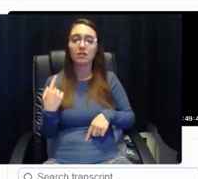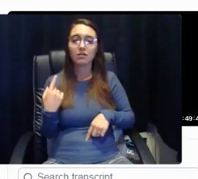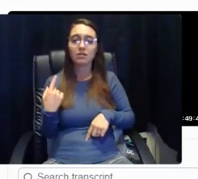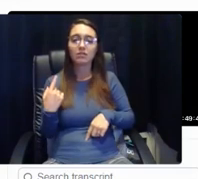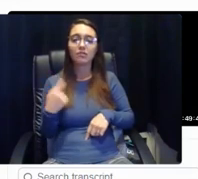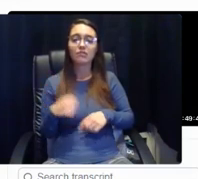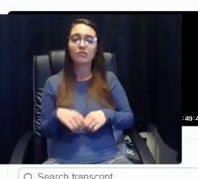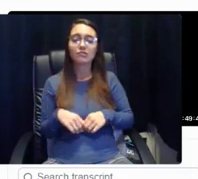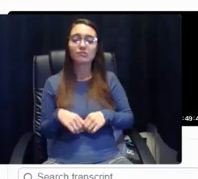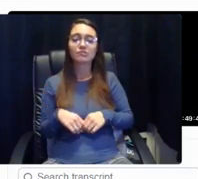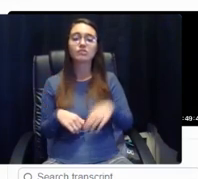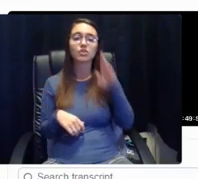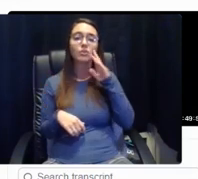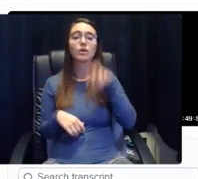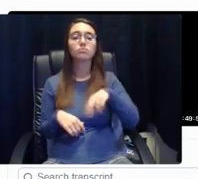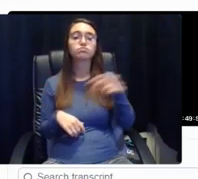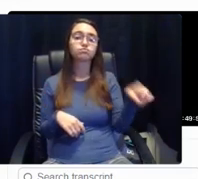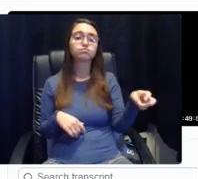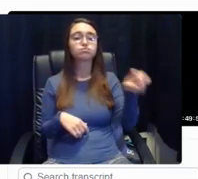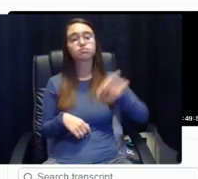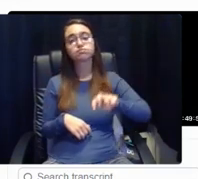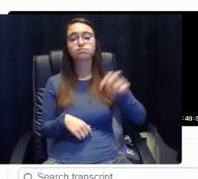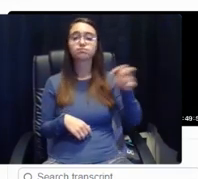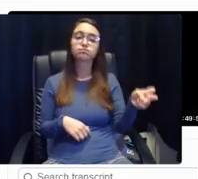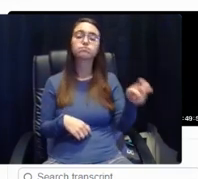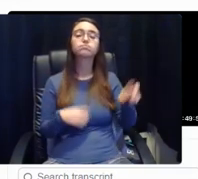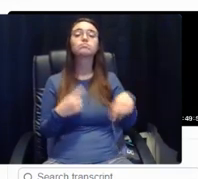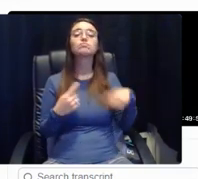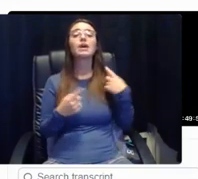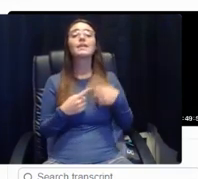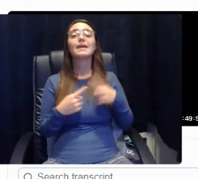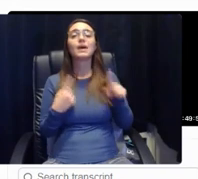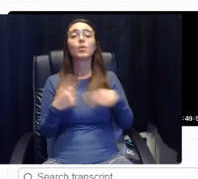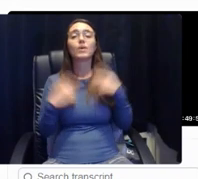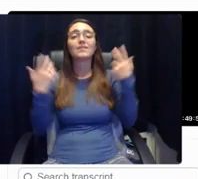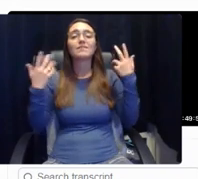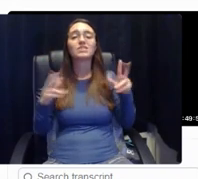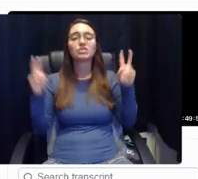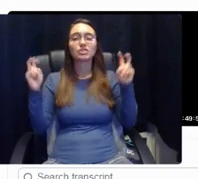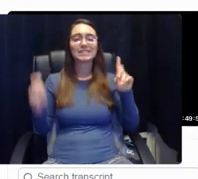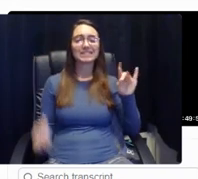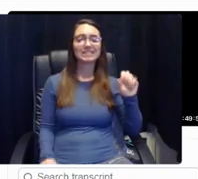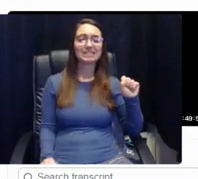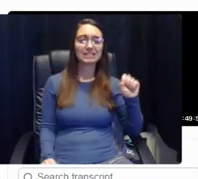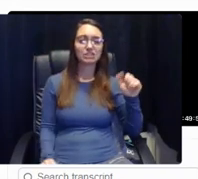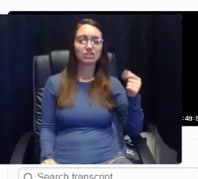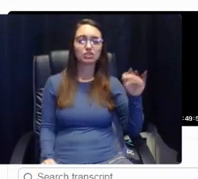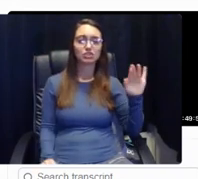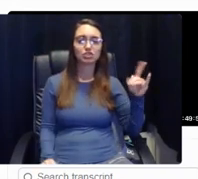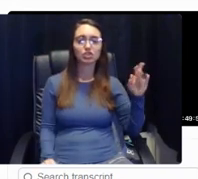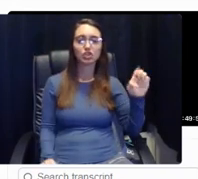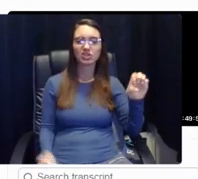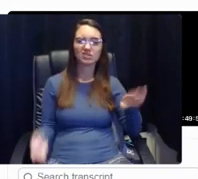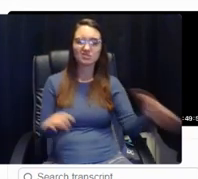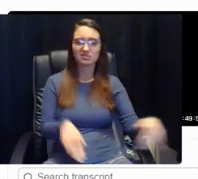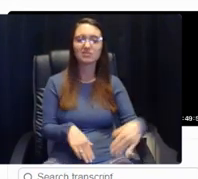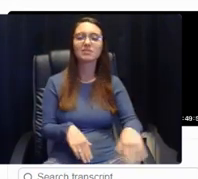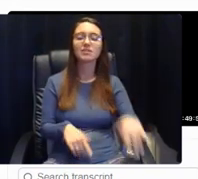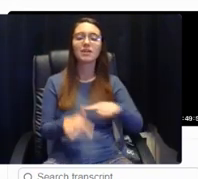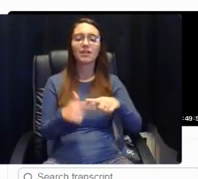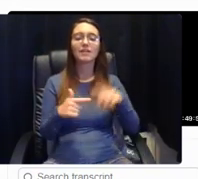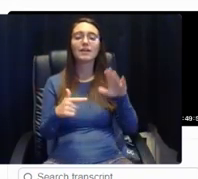the battery complete discharge. The anode and cathode potential are equal to each other, and that